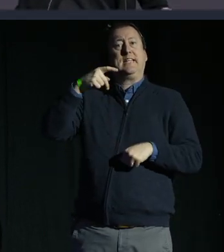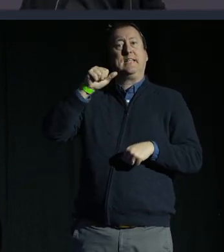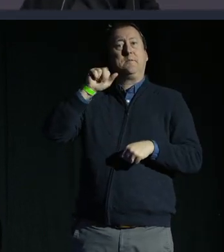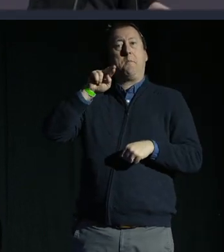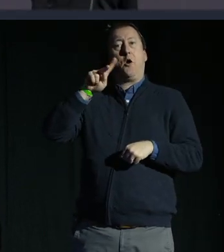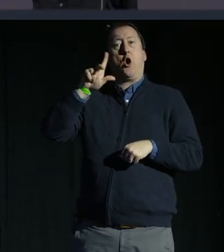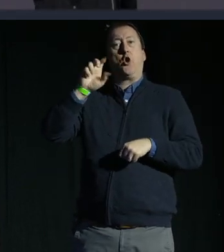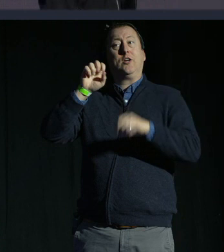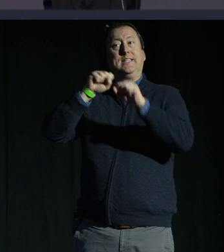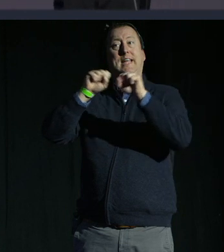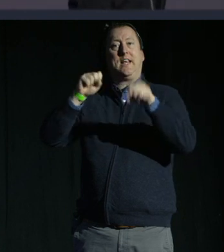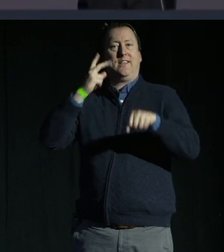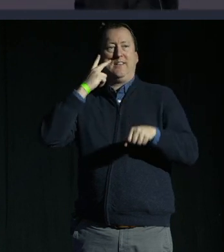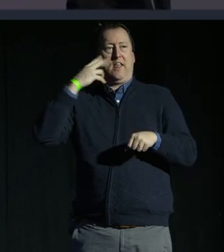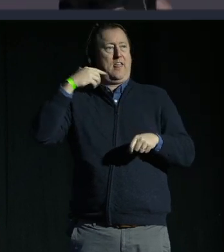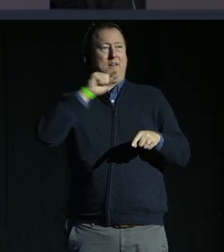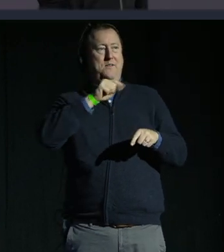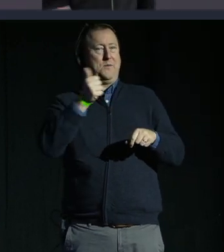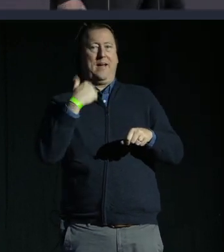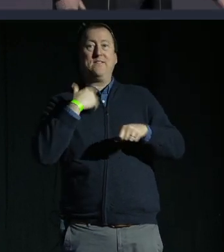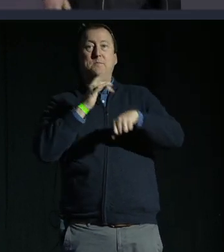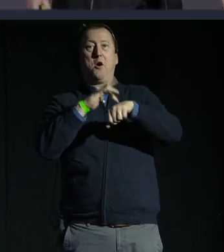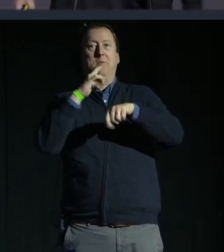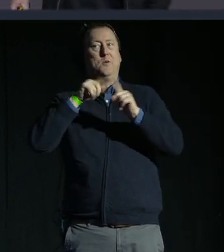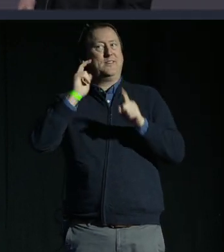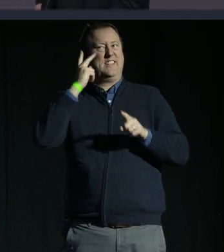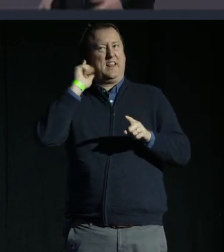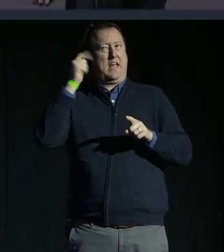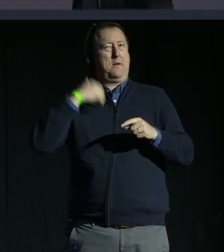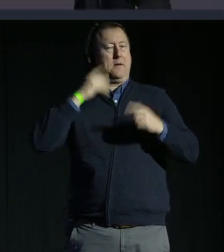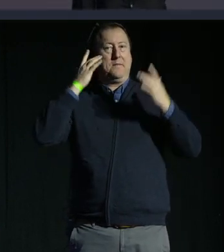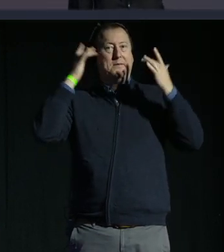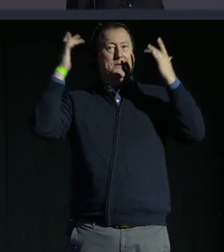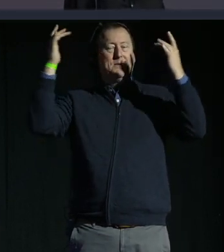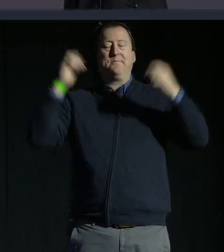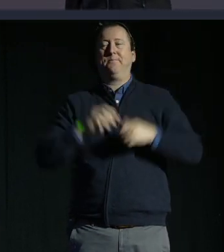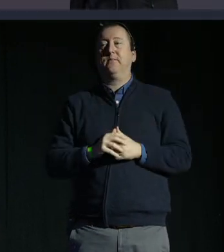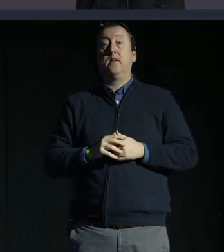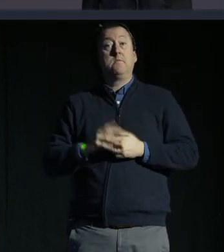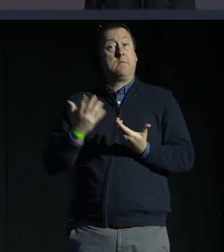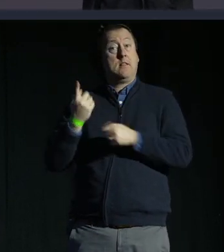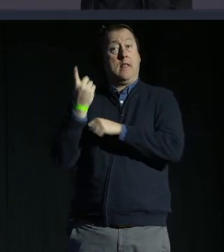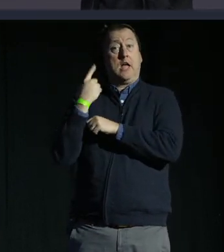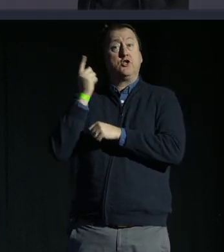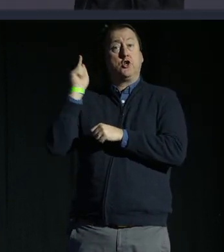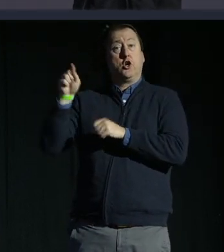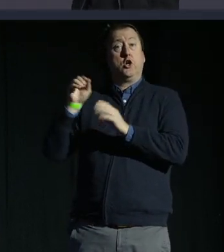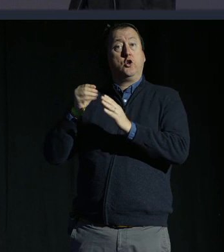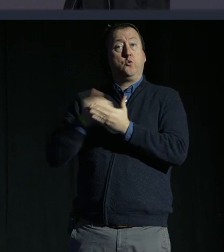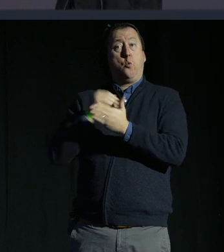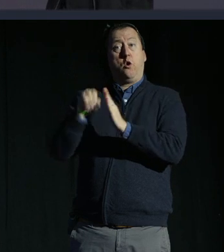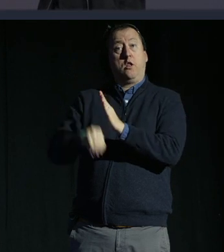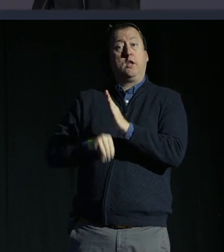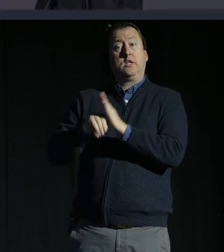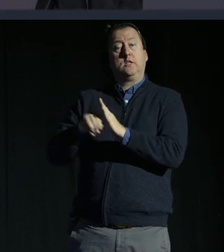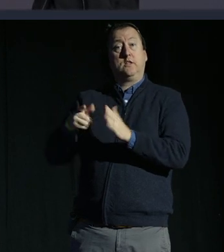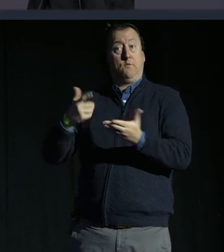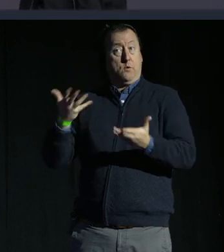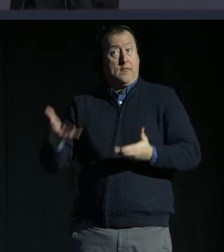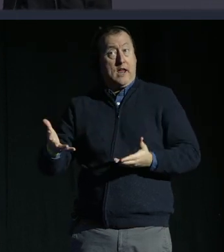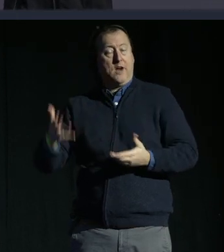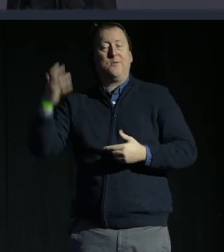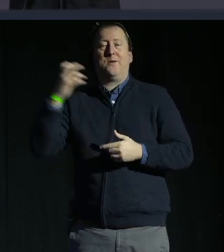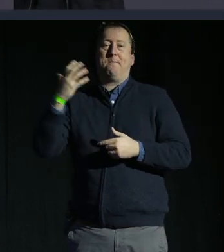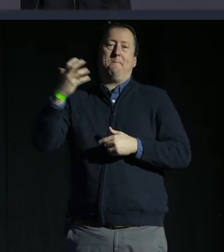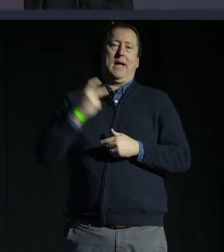with sparkles yet, but I will have them later today. If you were in New Orleans with us last year, welcome back.